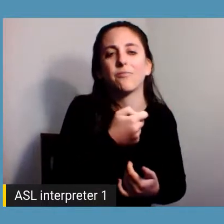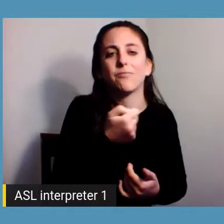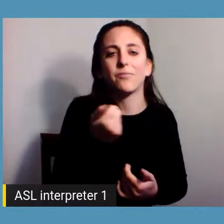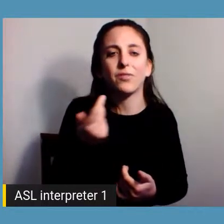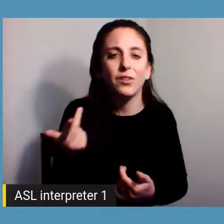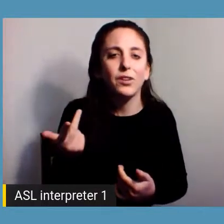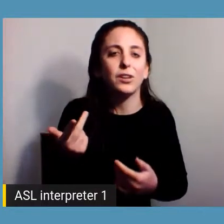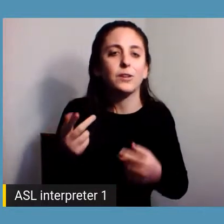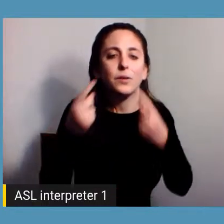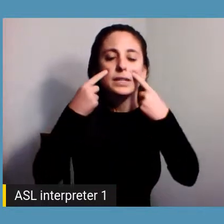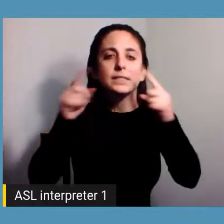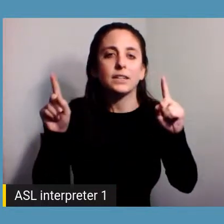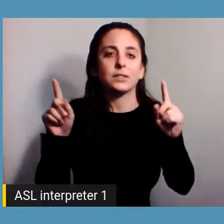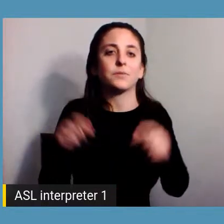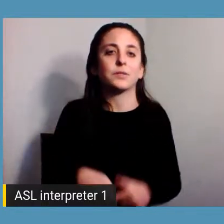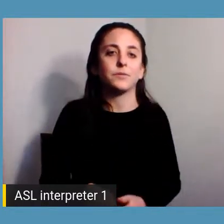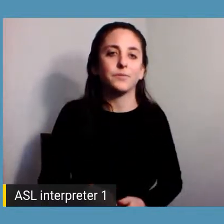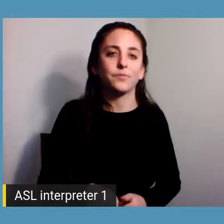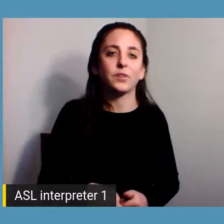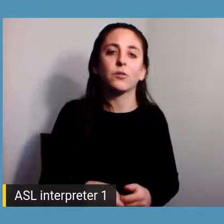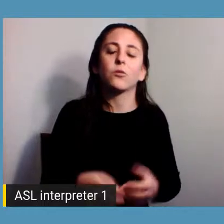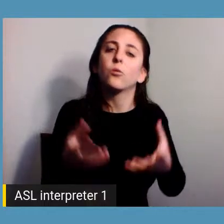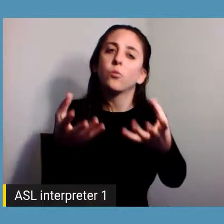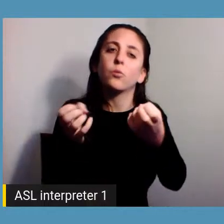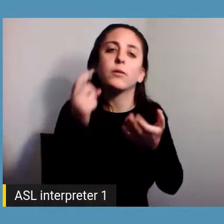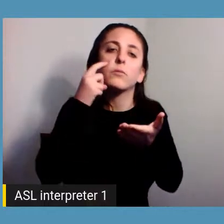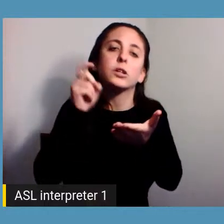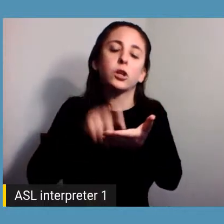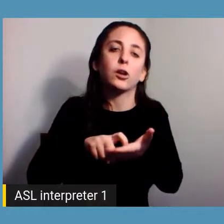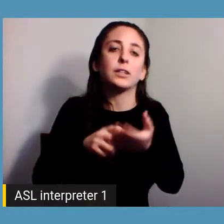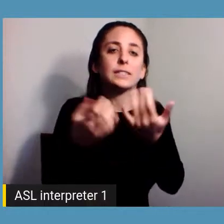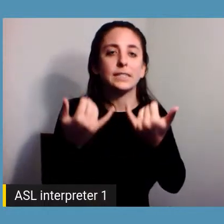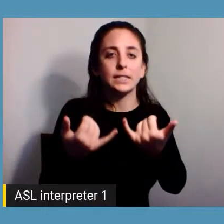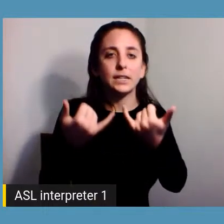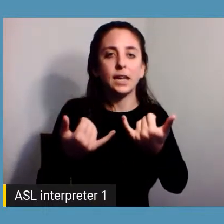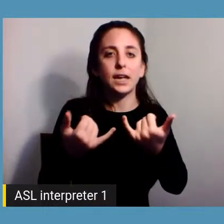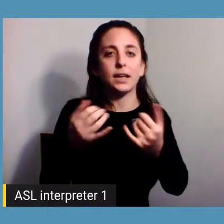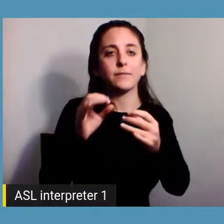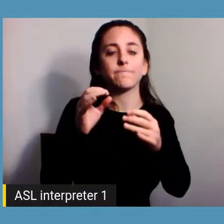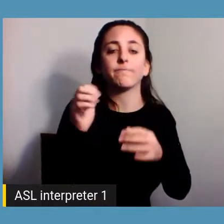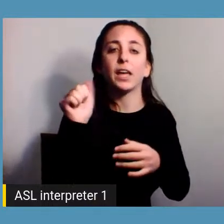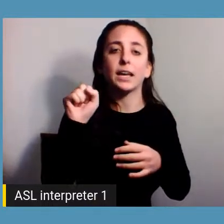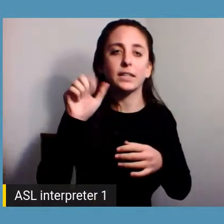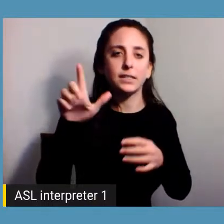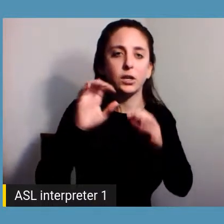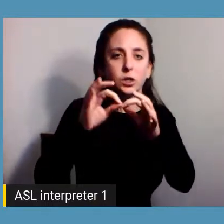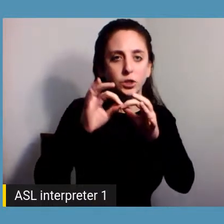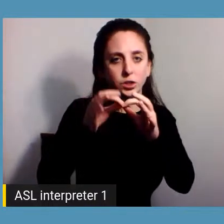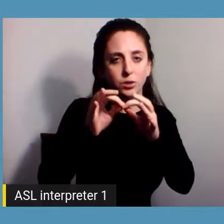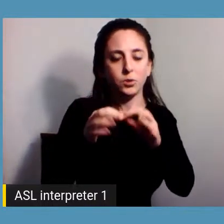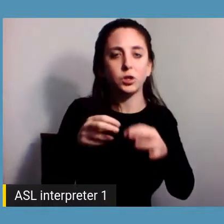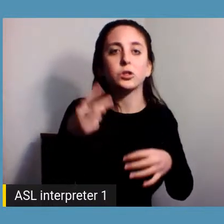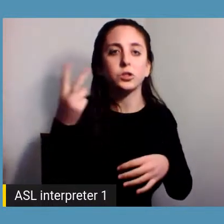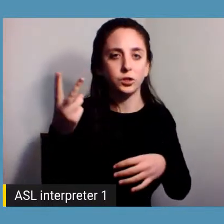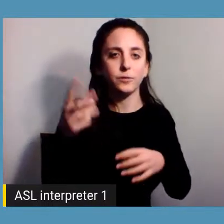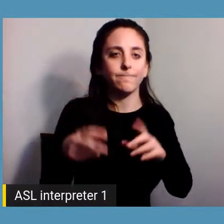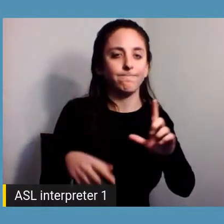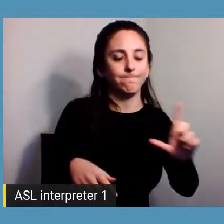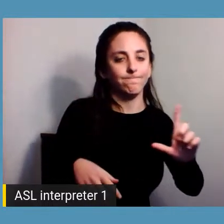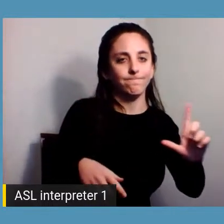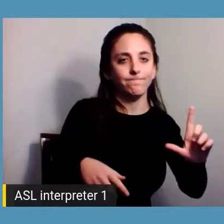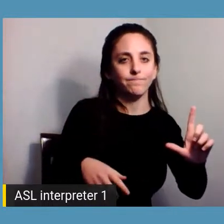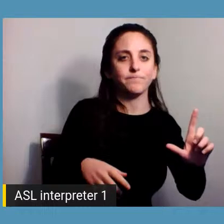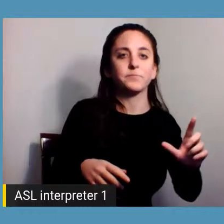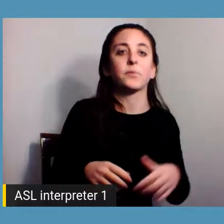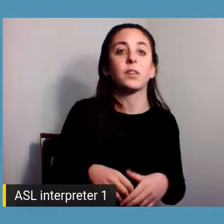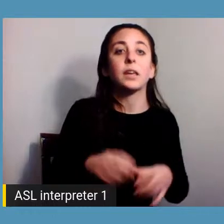presenter. First, I'd like to acknowledge today's ASL interpreter will be on the left side of your screen, and let you know that captioning for today's